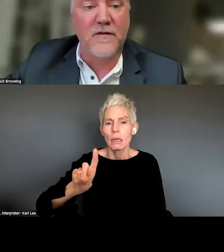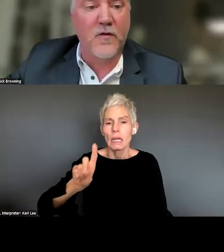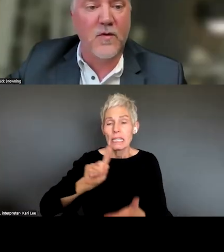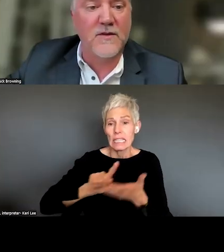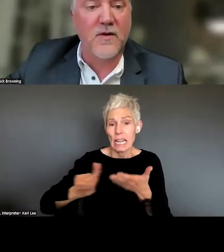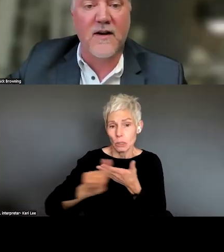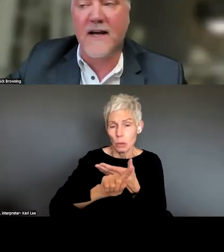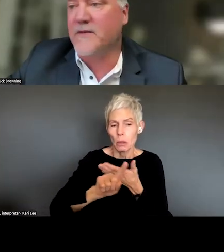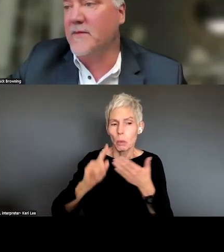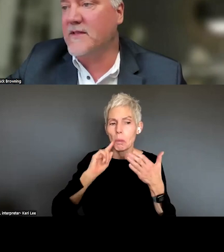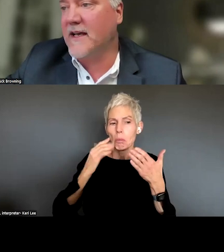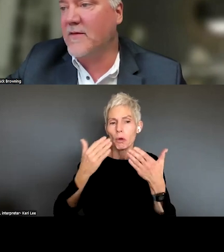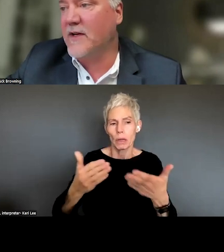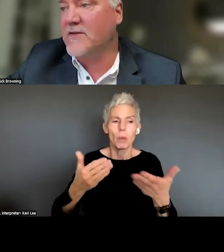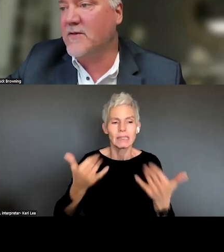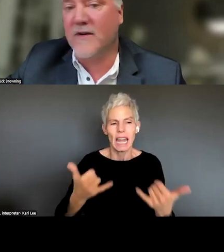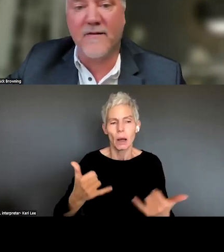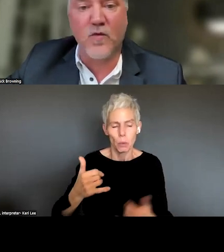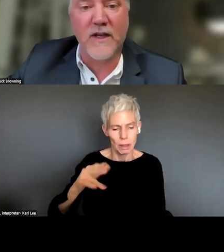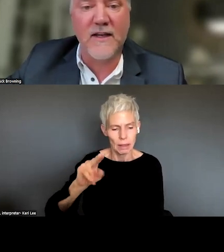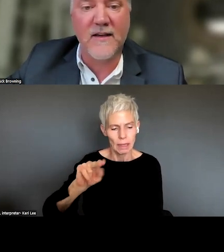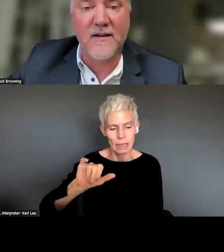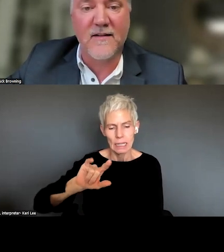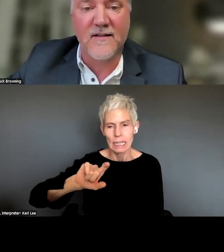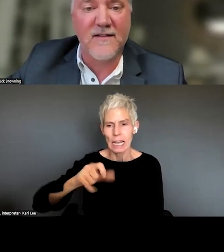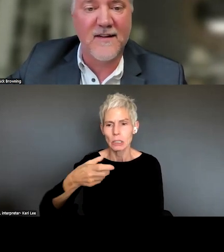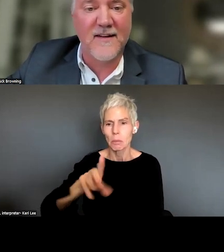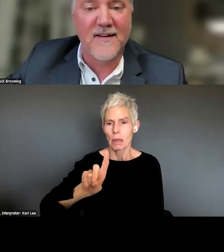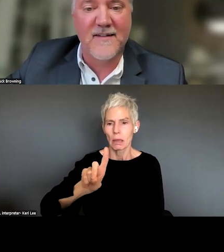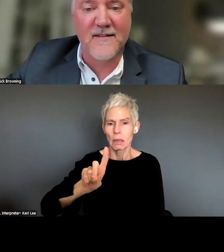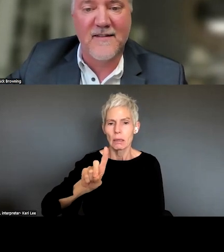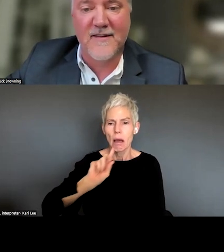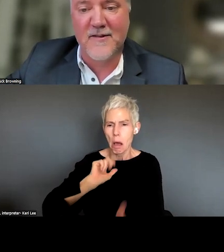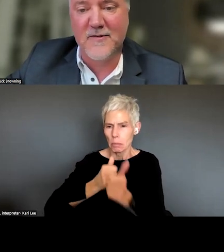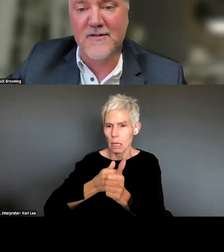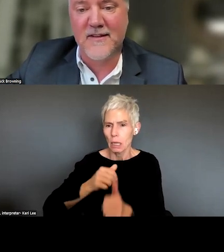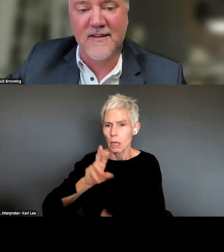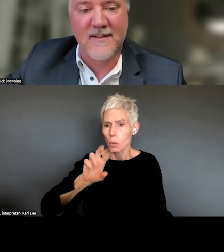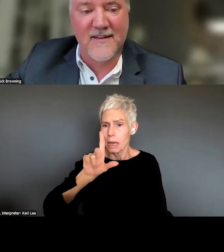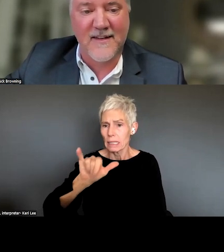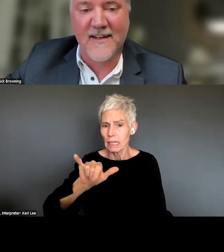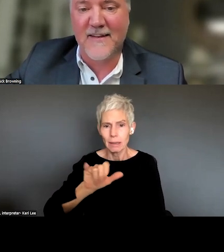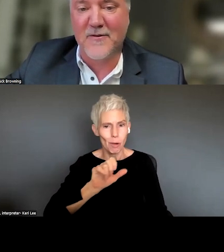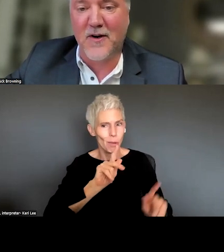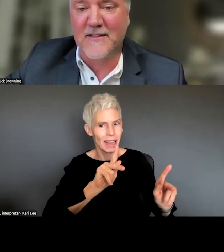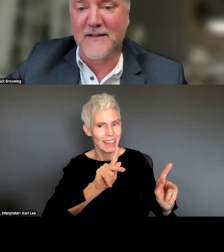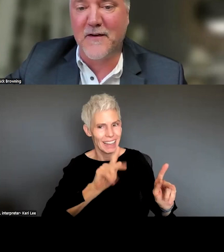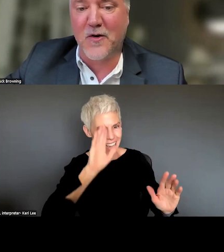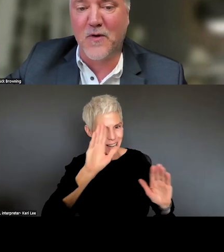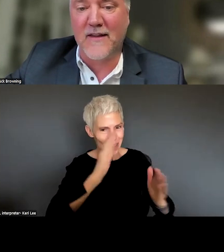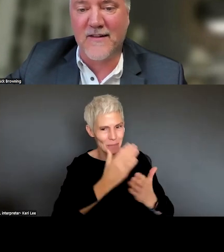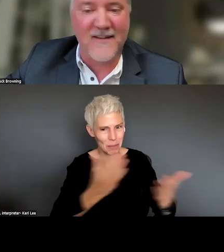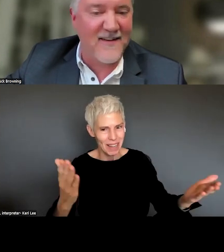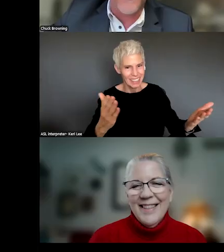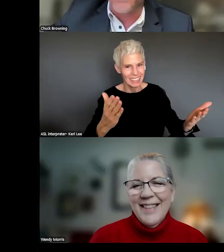going to move forward to our NASHPD update, which we have Wendy. All right. Hello, getting everybody. Through all the